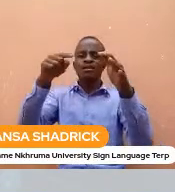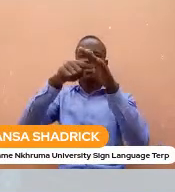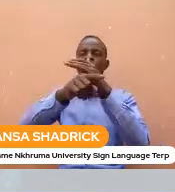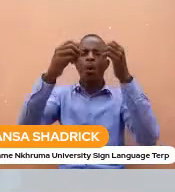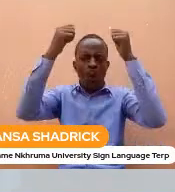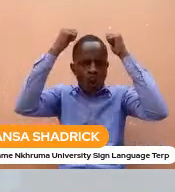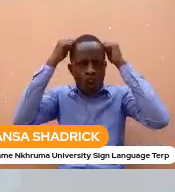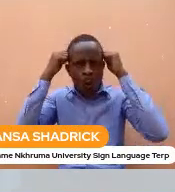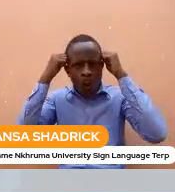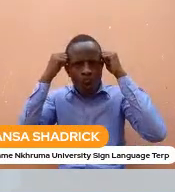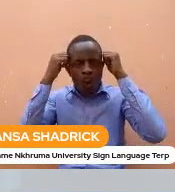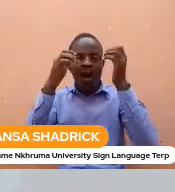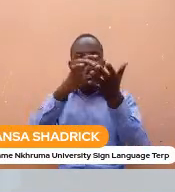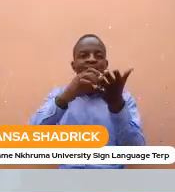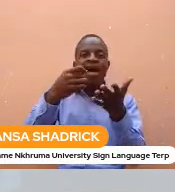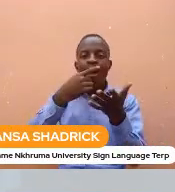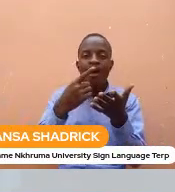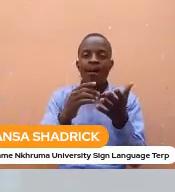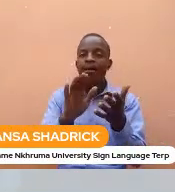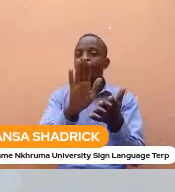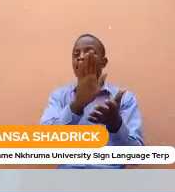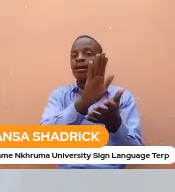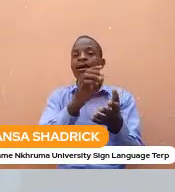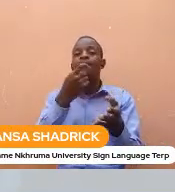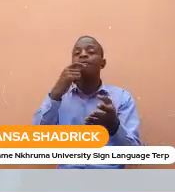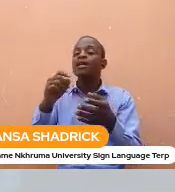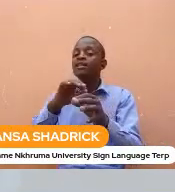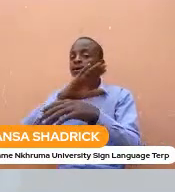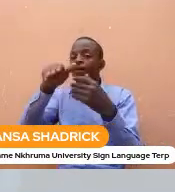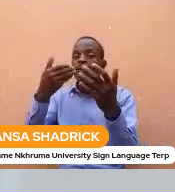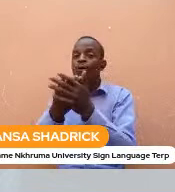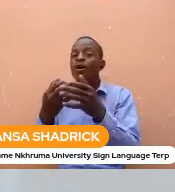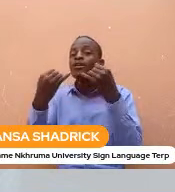but that should be backed up by information. Yes.